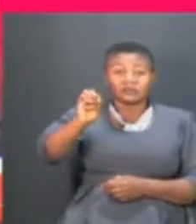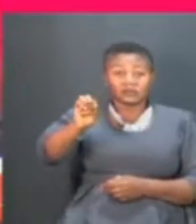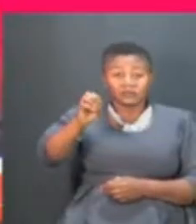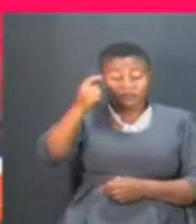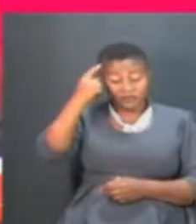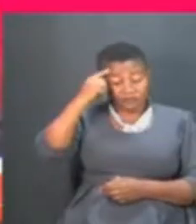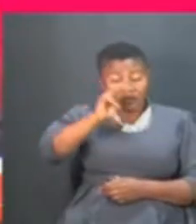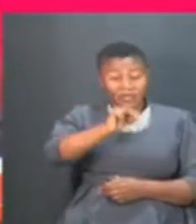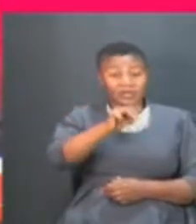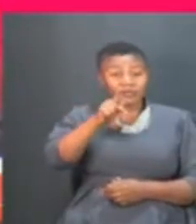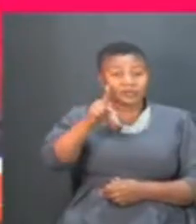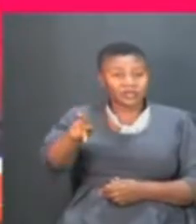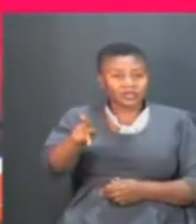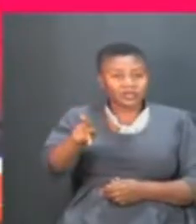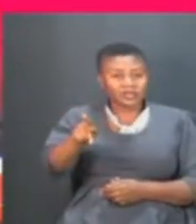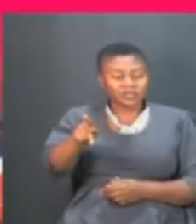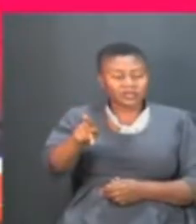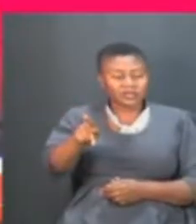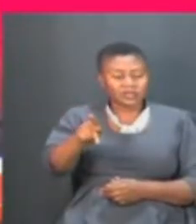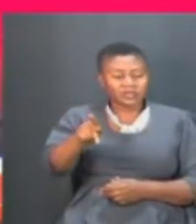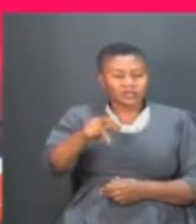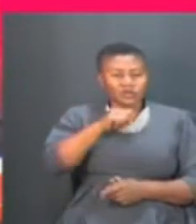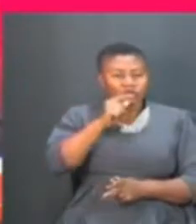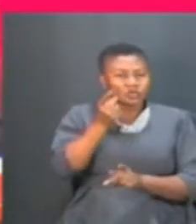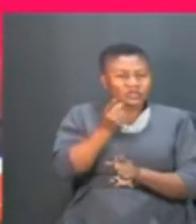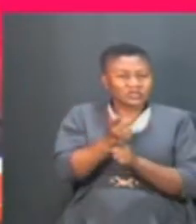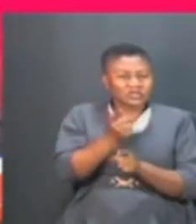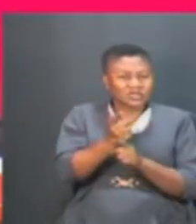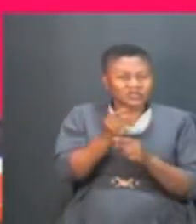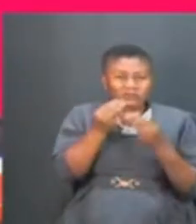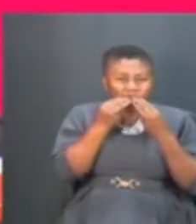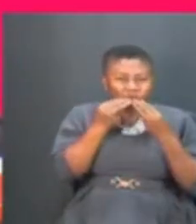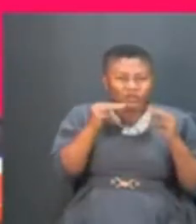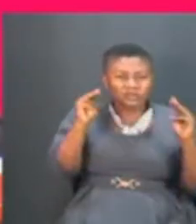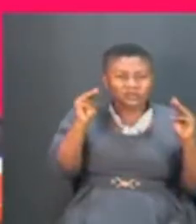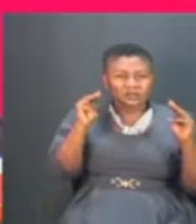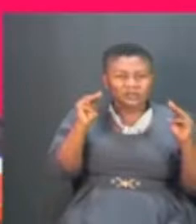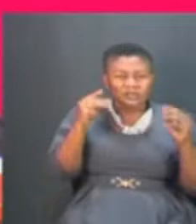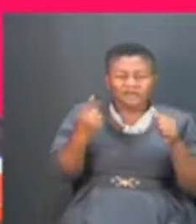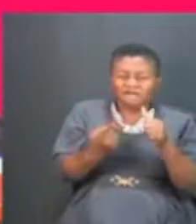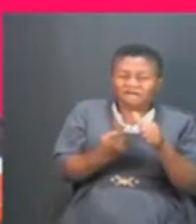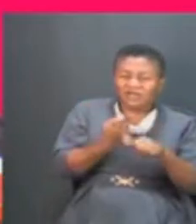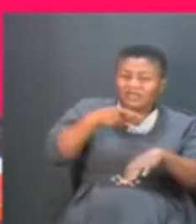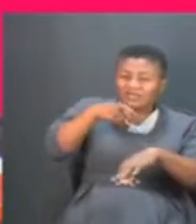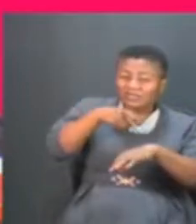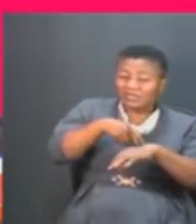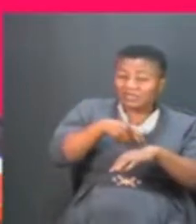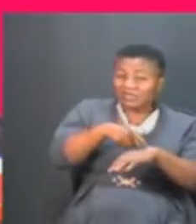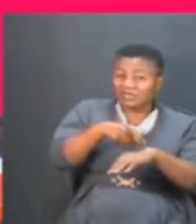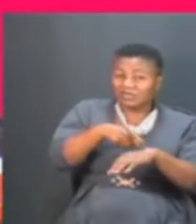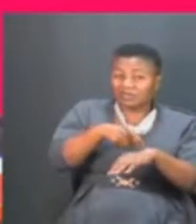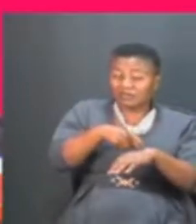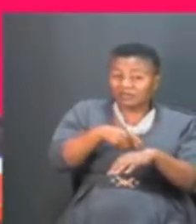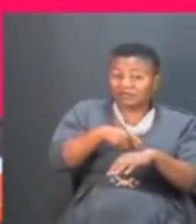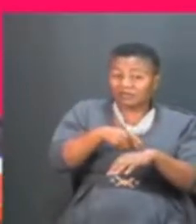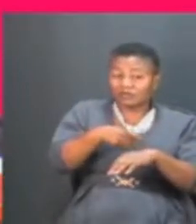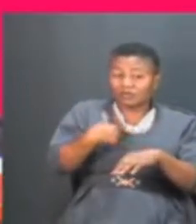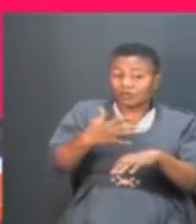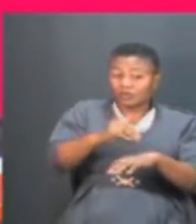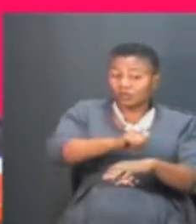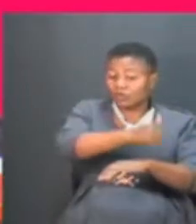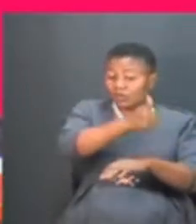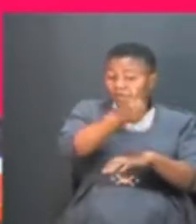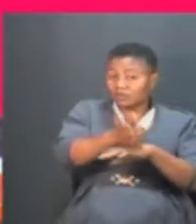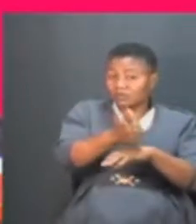just moving a motion. This is the first time ever we are going to establish a pension